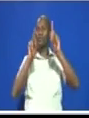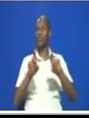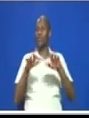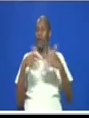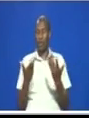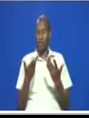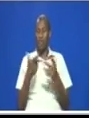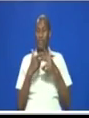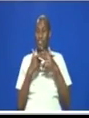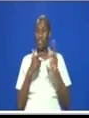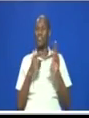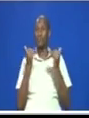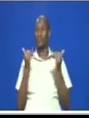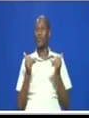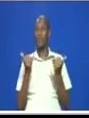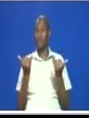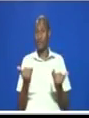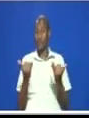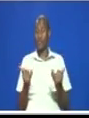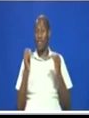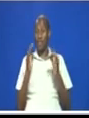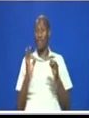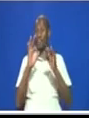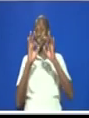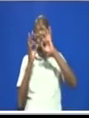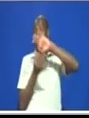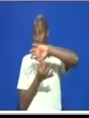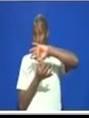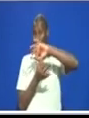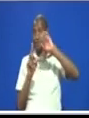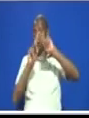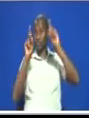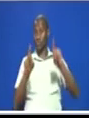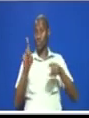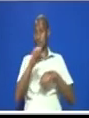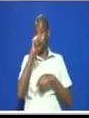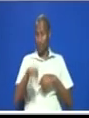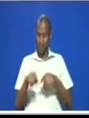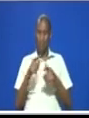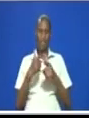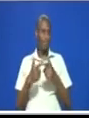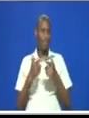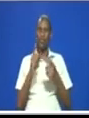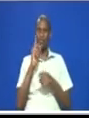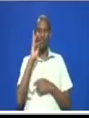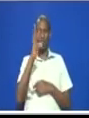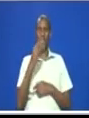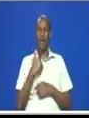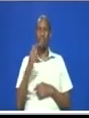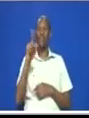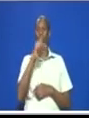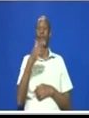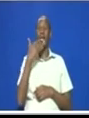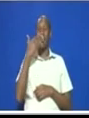It all begins here, because if you interpret the question wrongly, definitely you are going to have the wrong